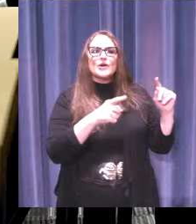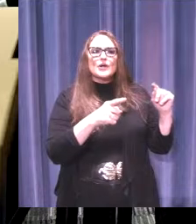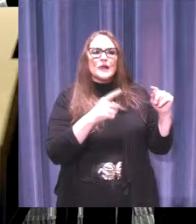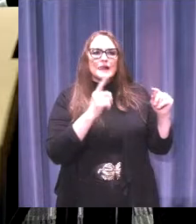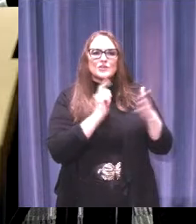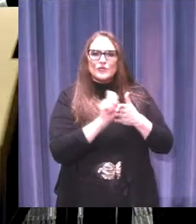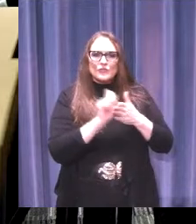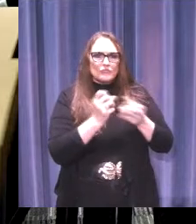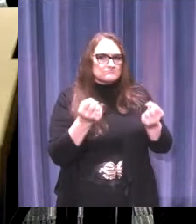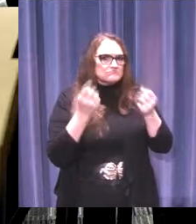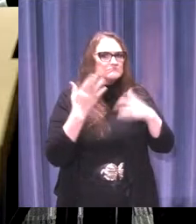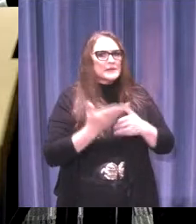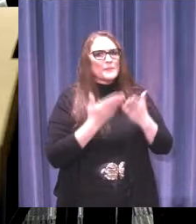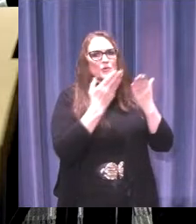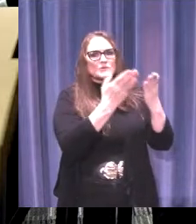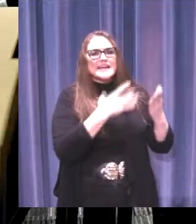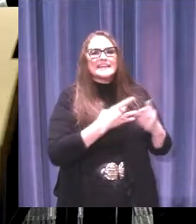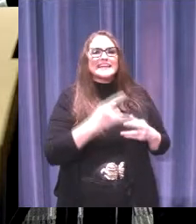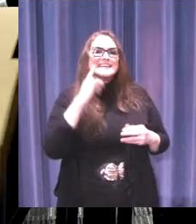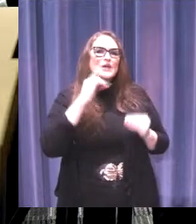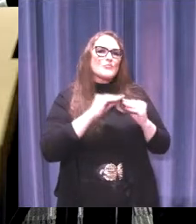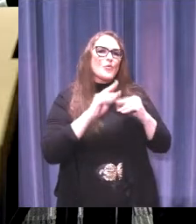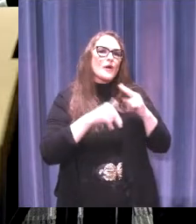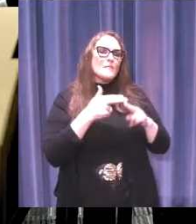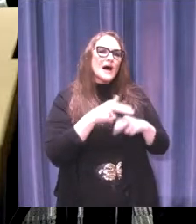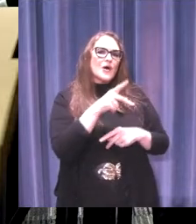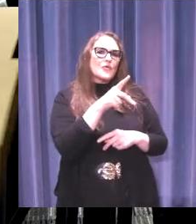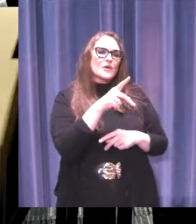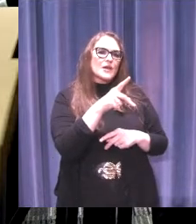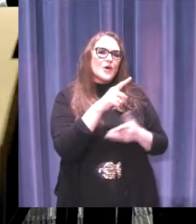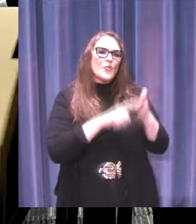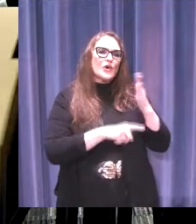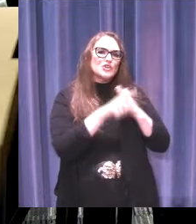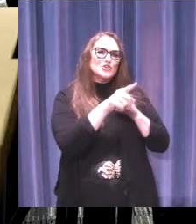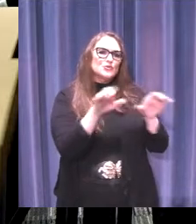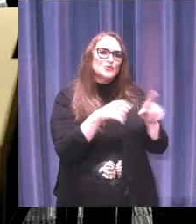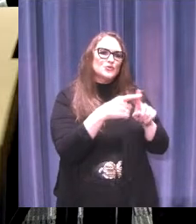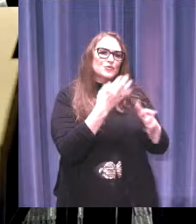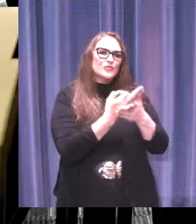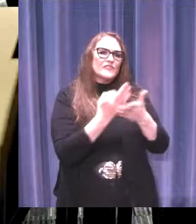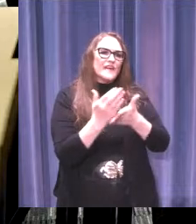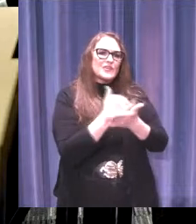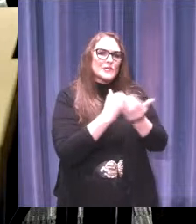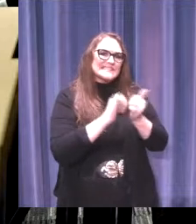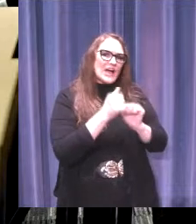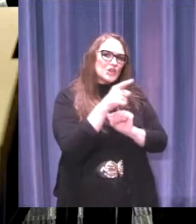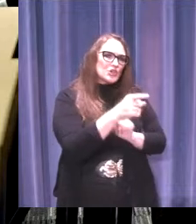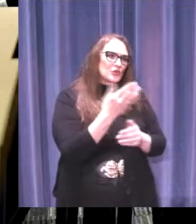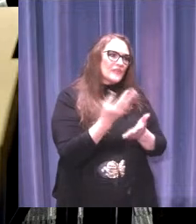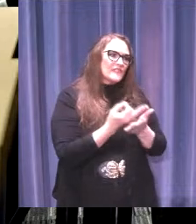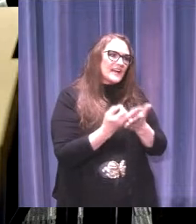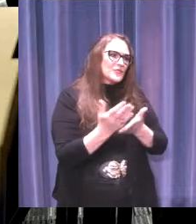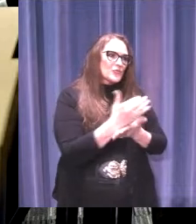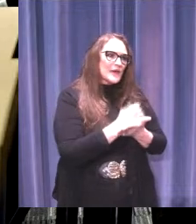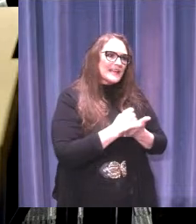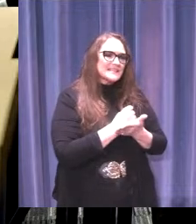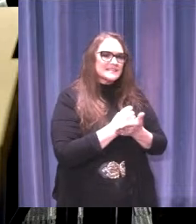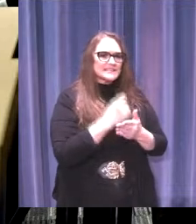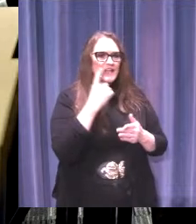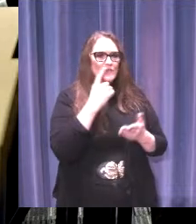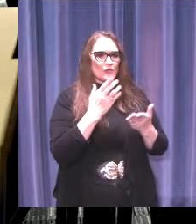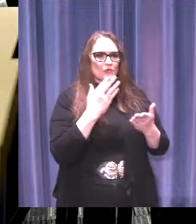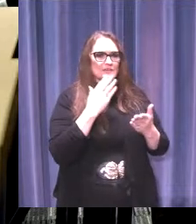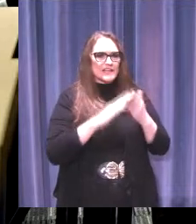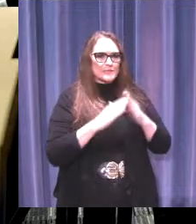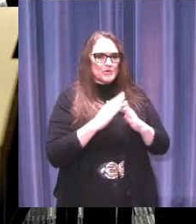many proposals. I'd like to hear more about what you do to fundraise. How do you fundraise as far as maybe